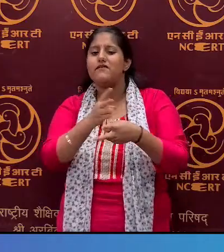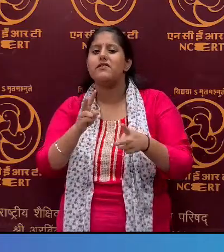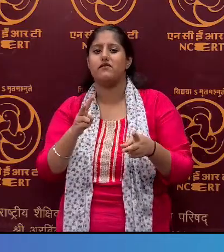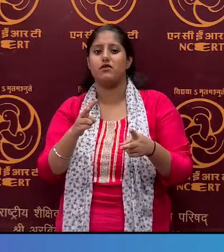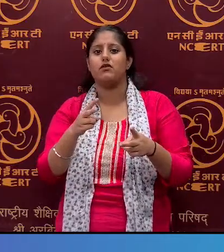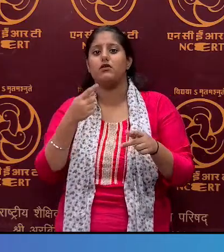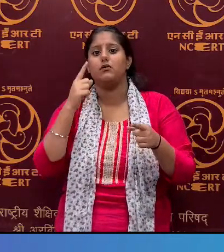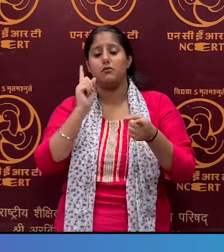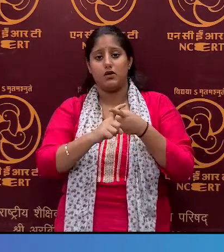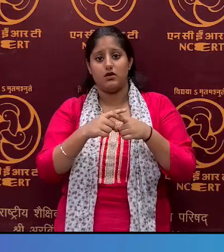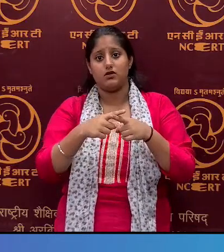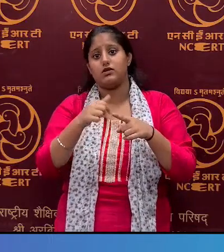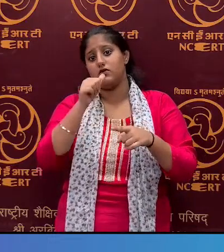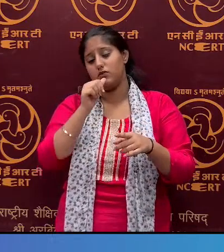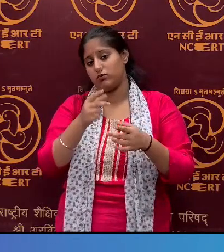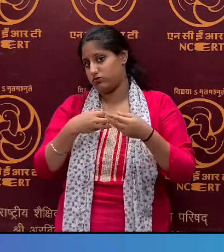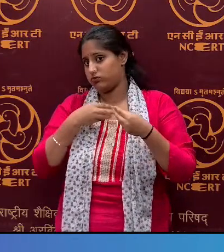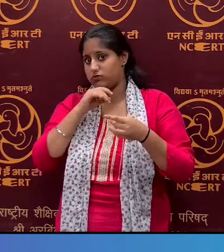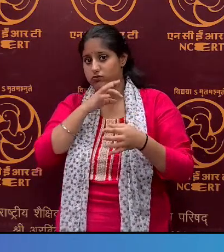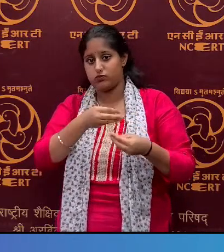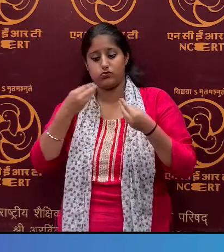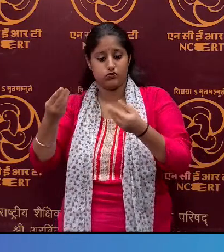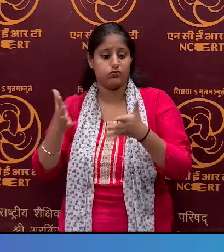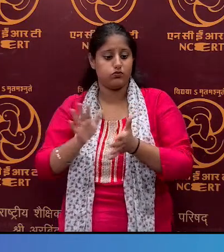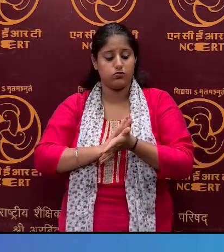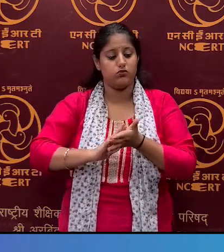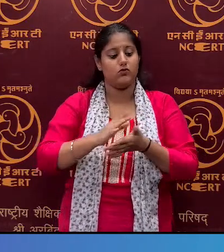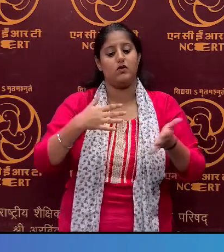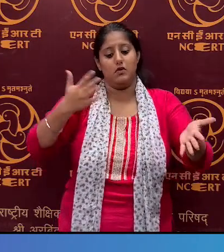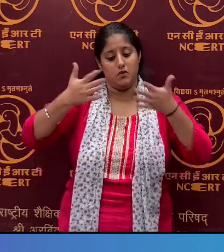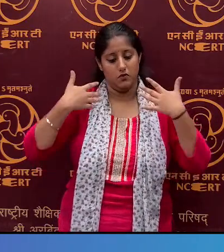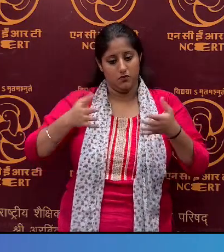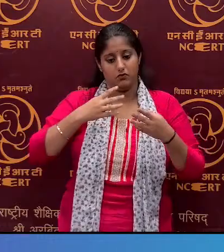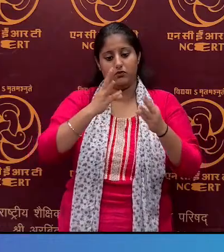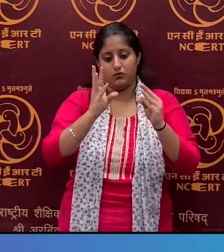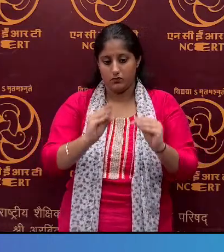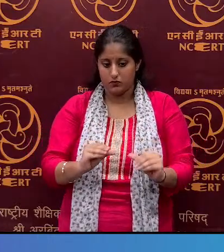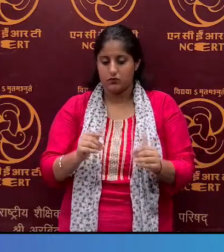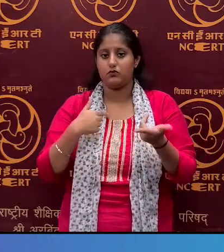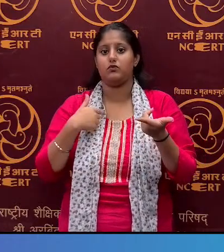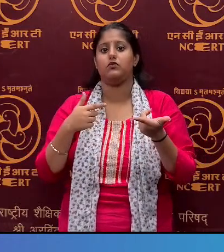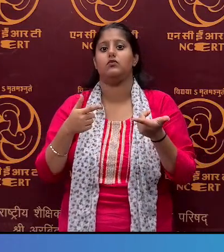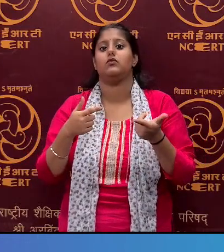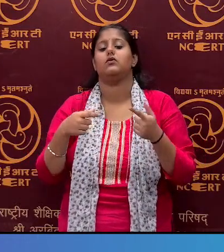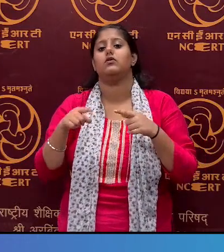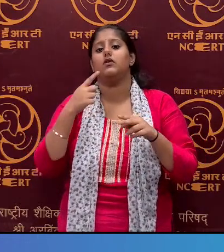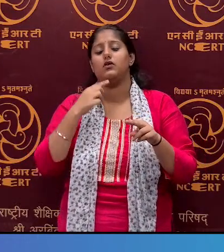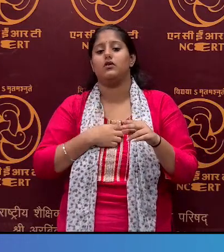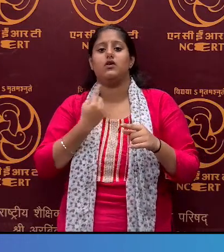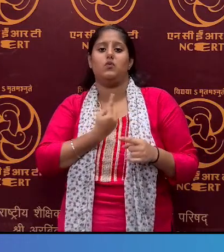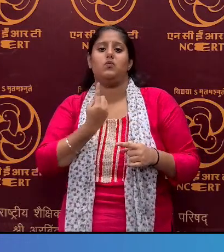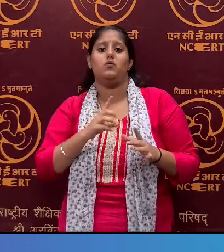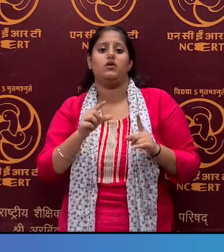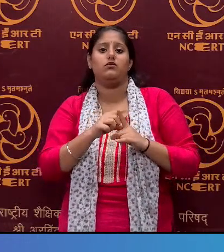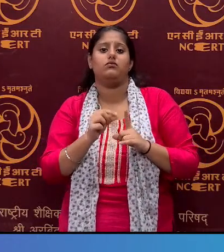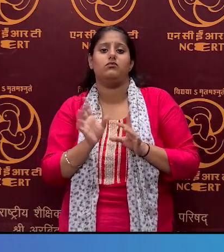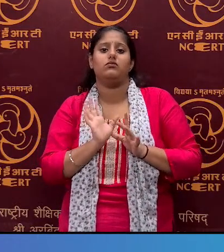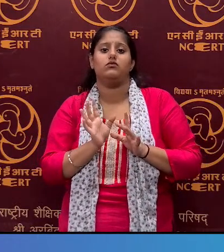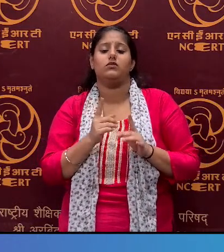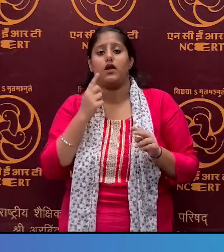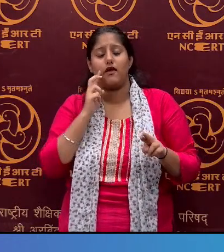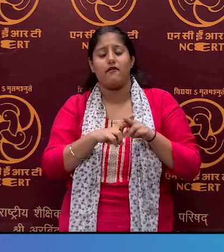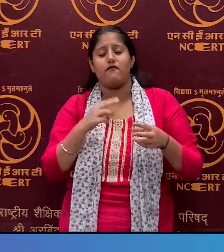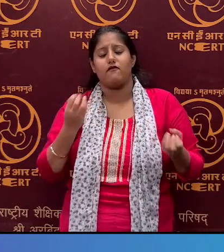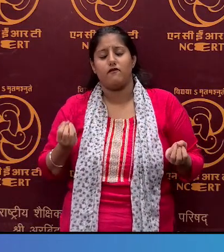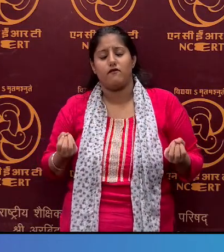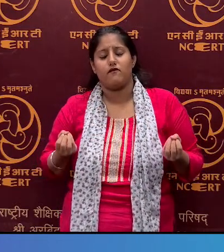Similarly, don't waste water, reduce the pollution. Don't feel that I'm the only one, what I can do. Even if you start